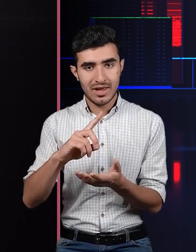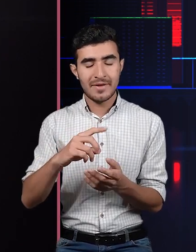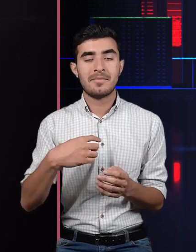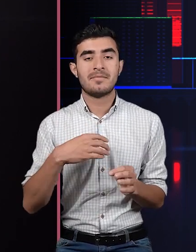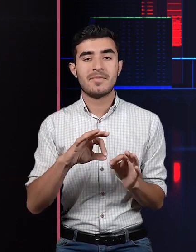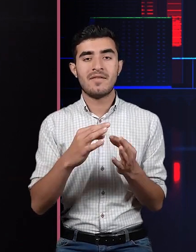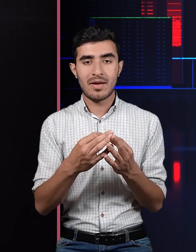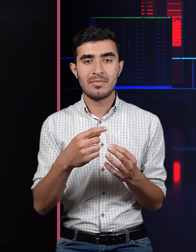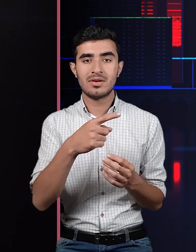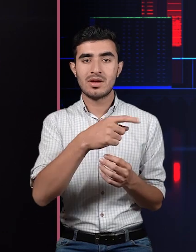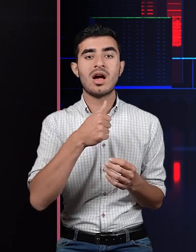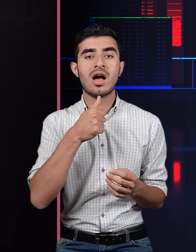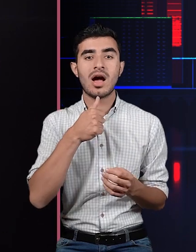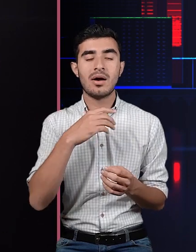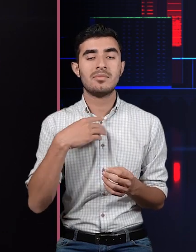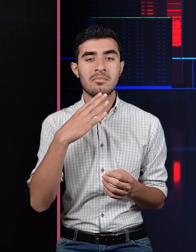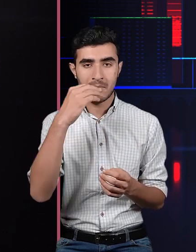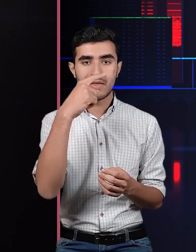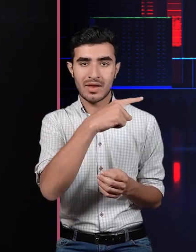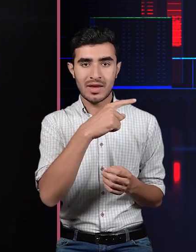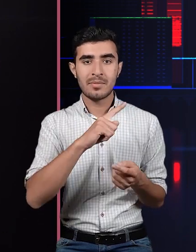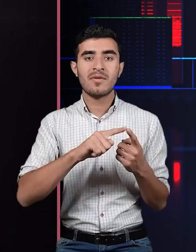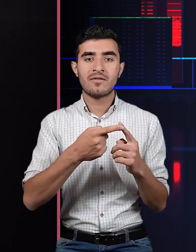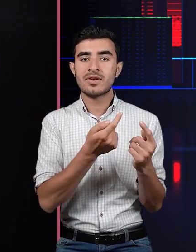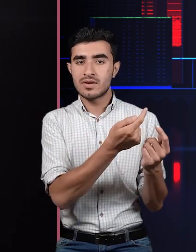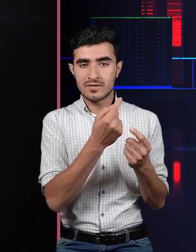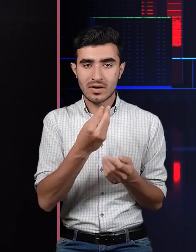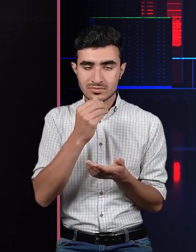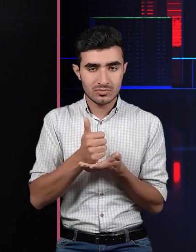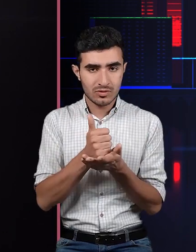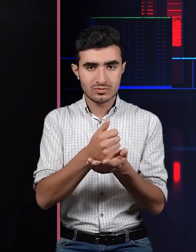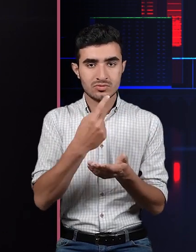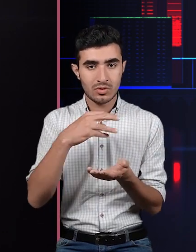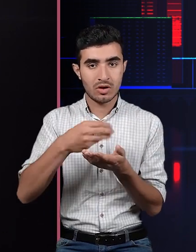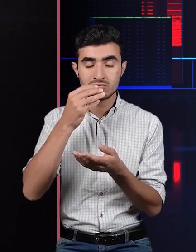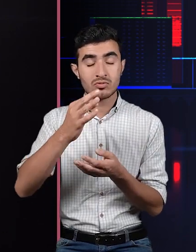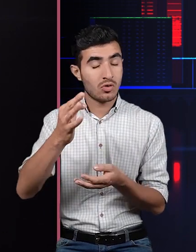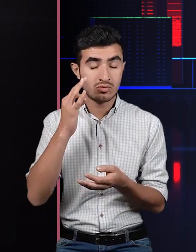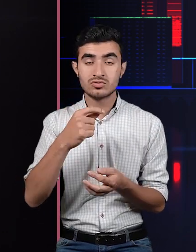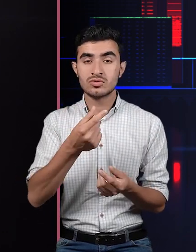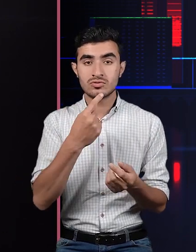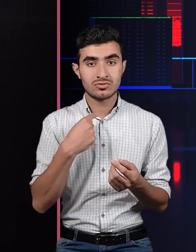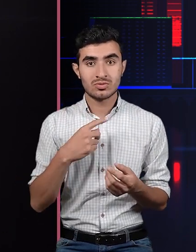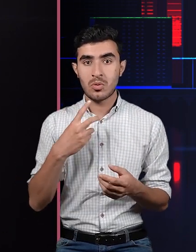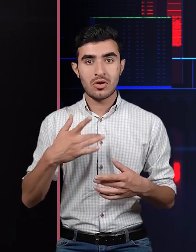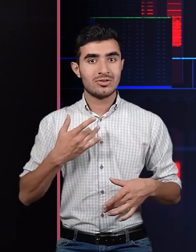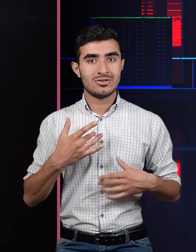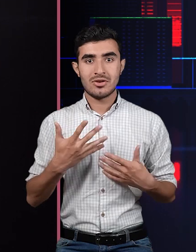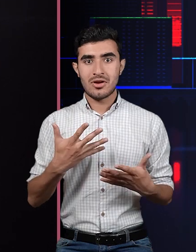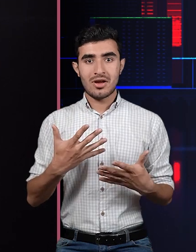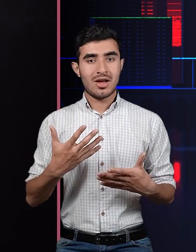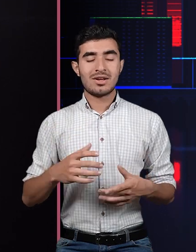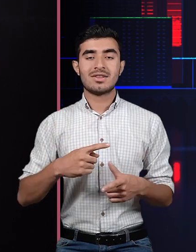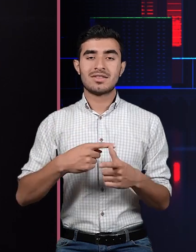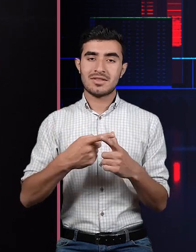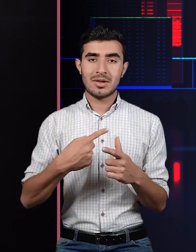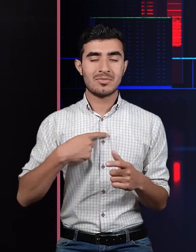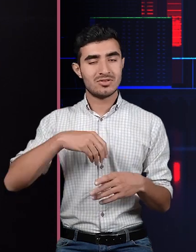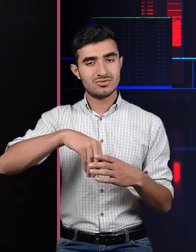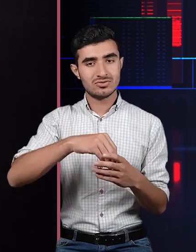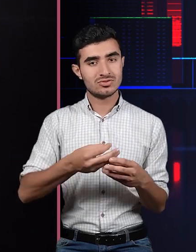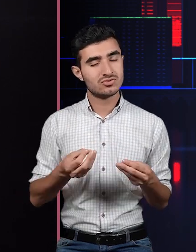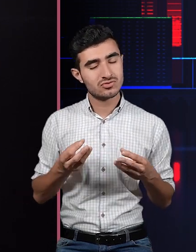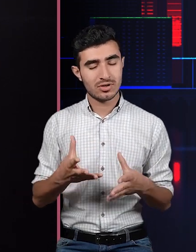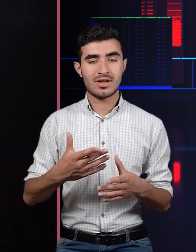got such a good response. And I just feel like wahan se mera jo love tha for cooking really just took